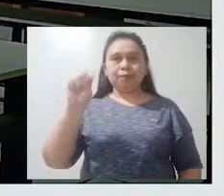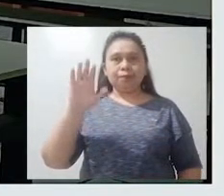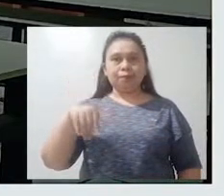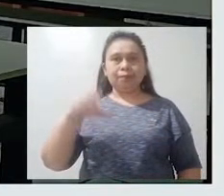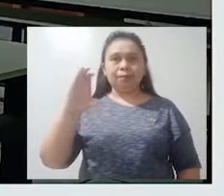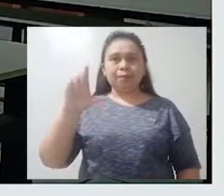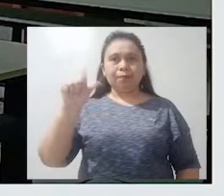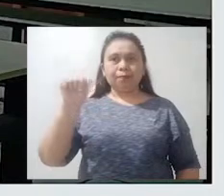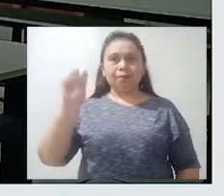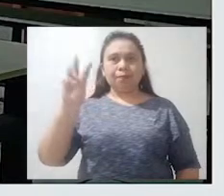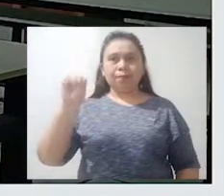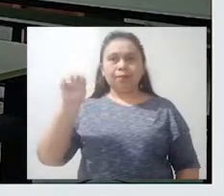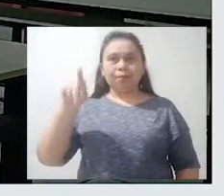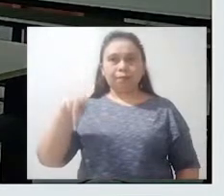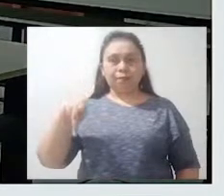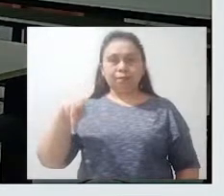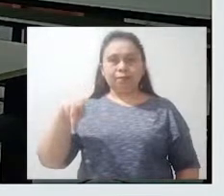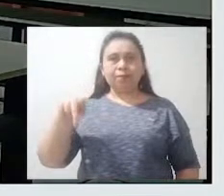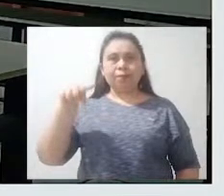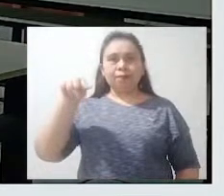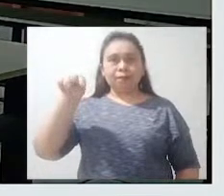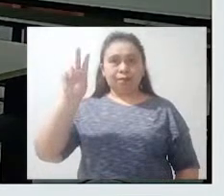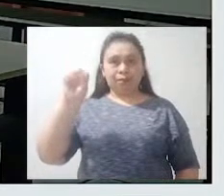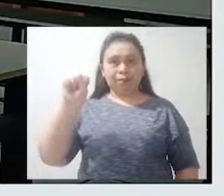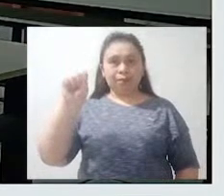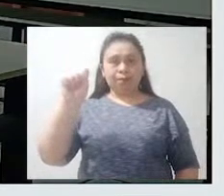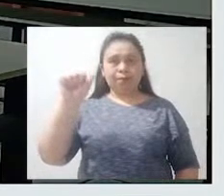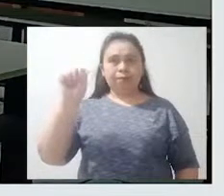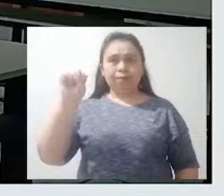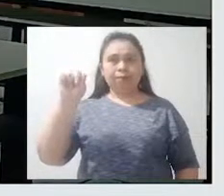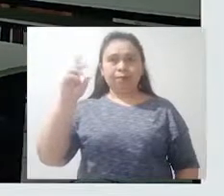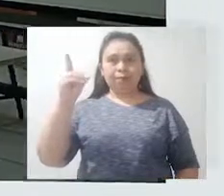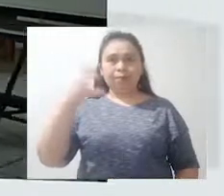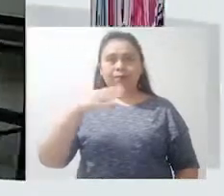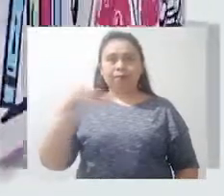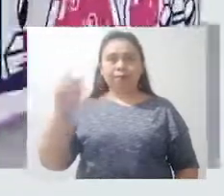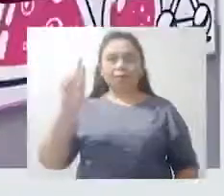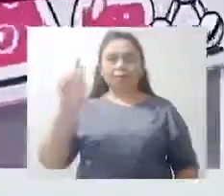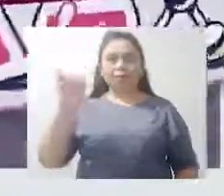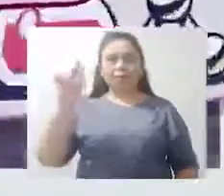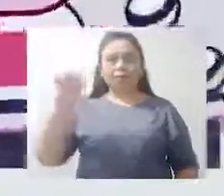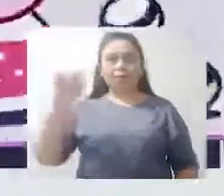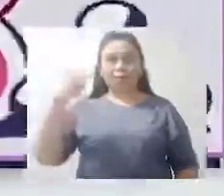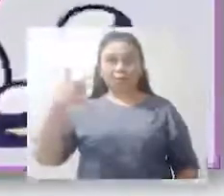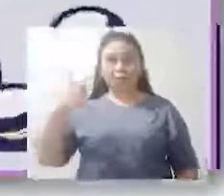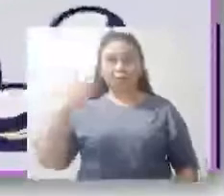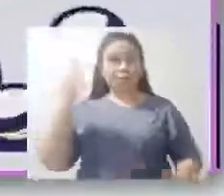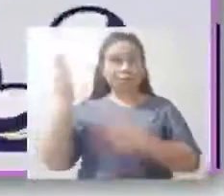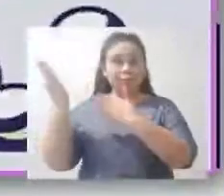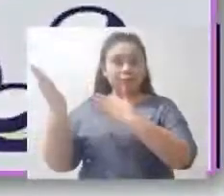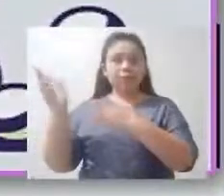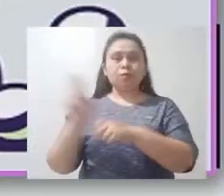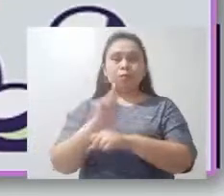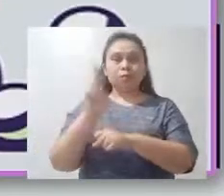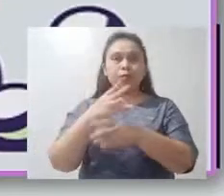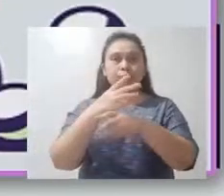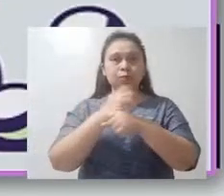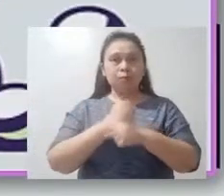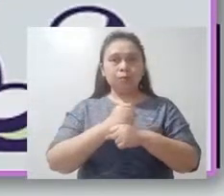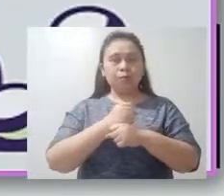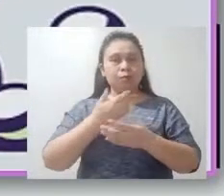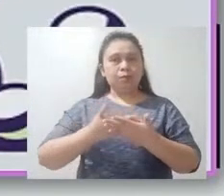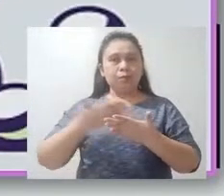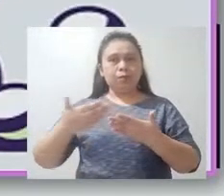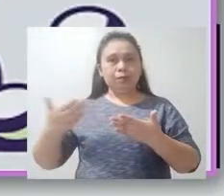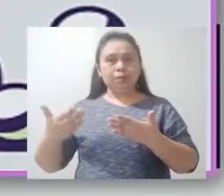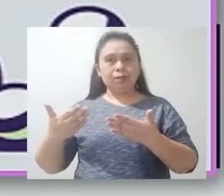clamp, iron stand, and iron ring. An iron clamp is used to hold things and